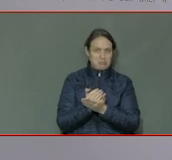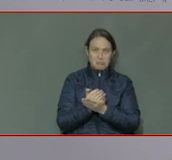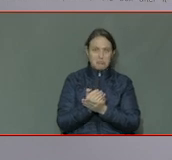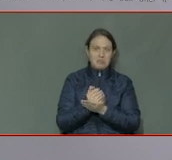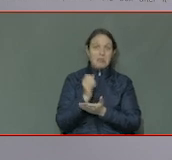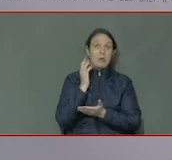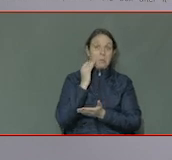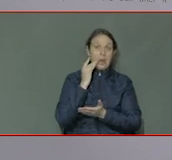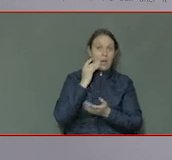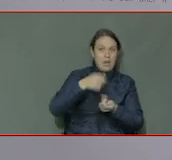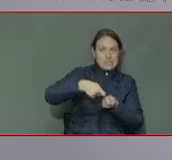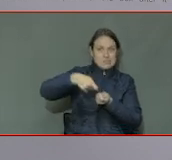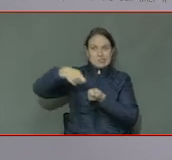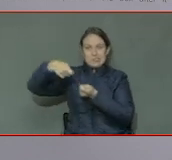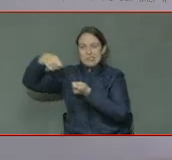pulled up the plane.